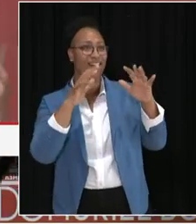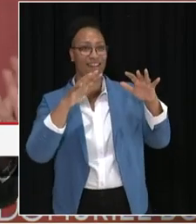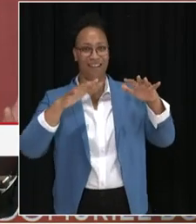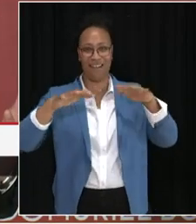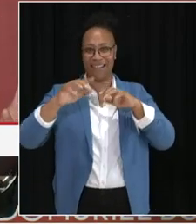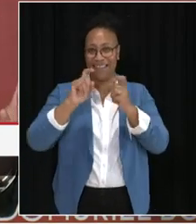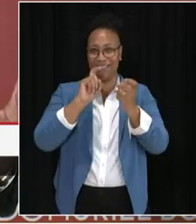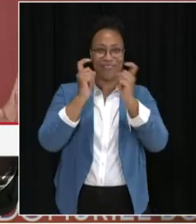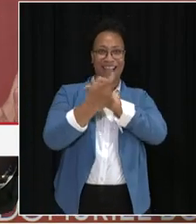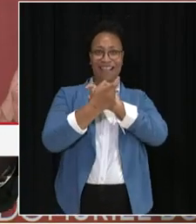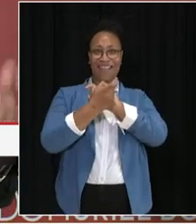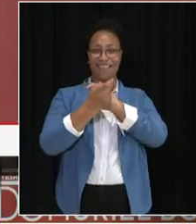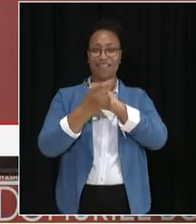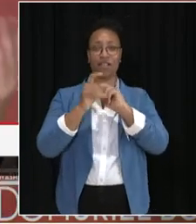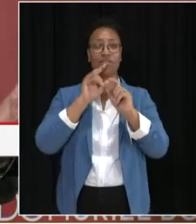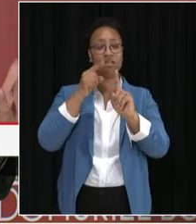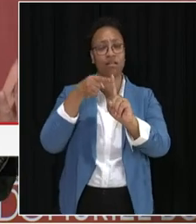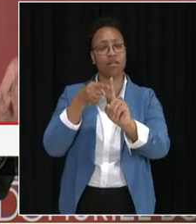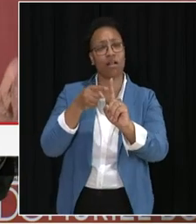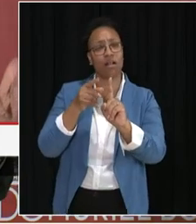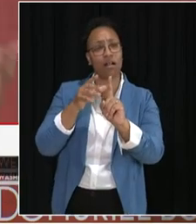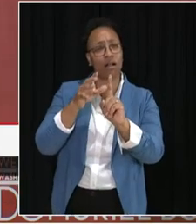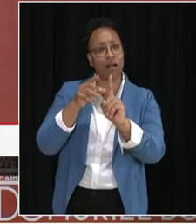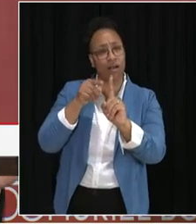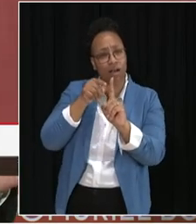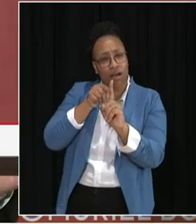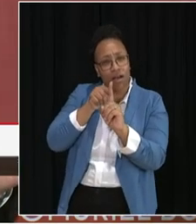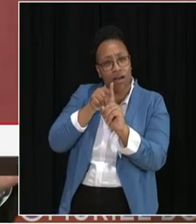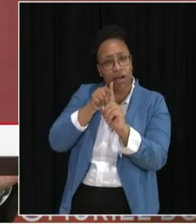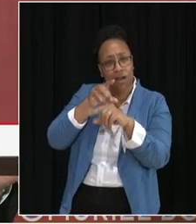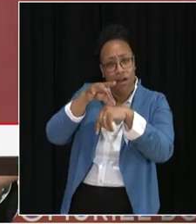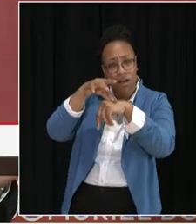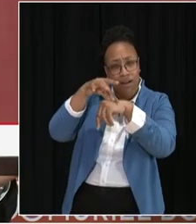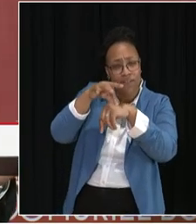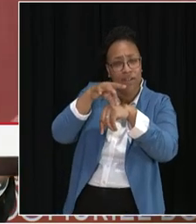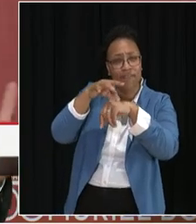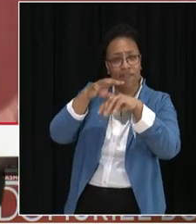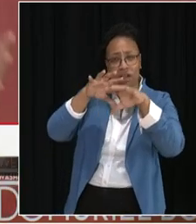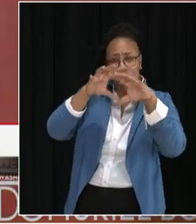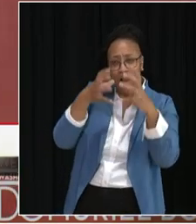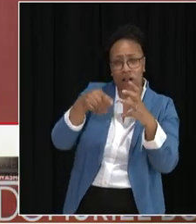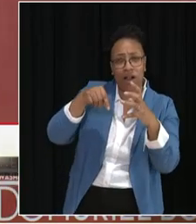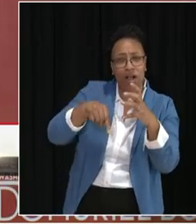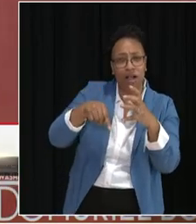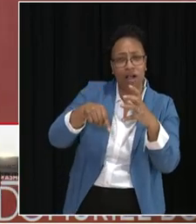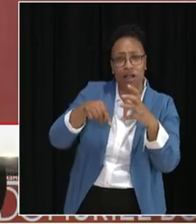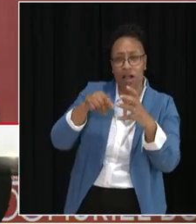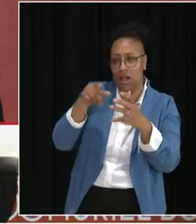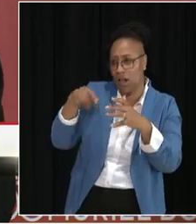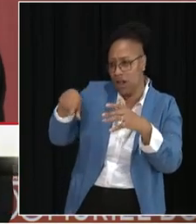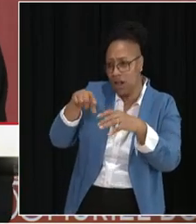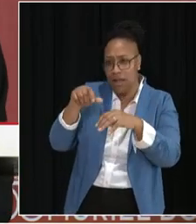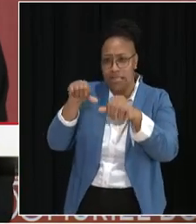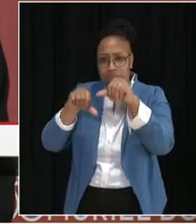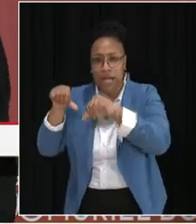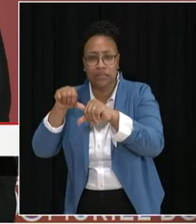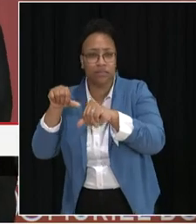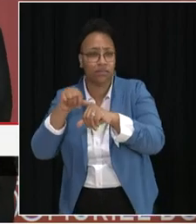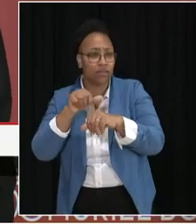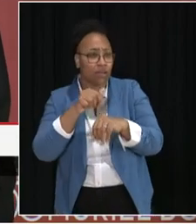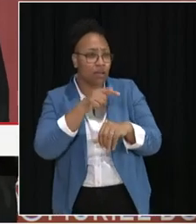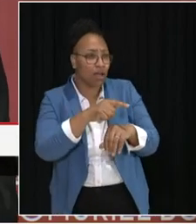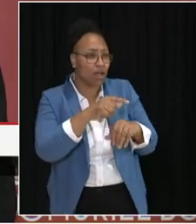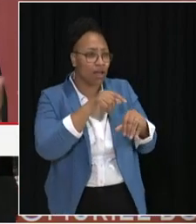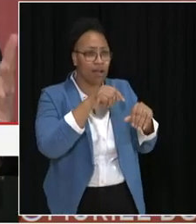have to know something. We can't save it with ignorance. So all the things that make the place